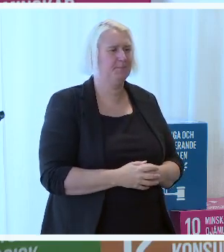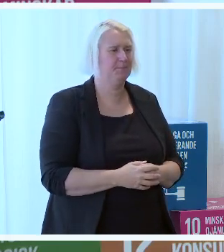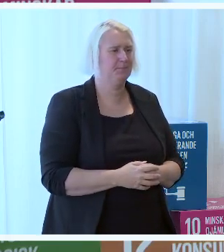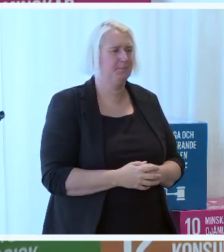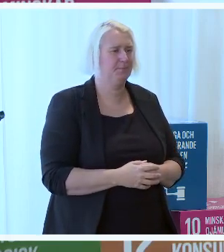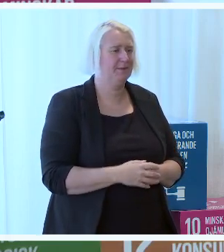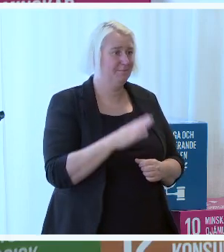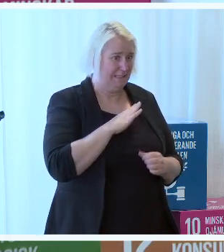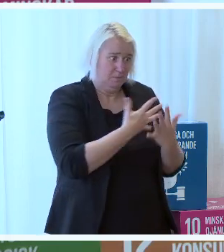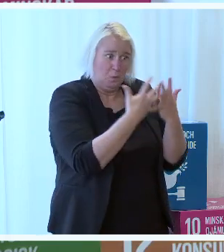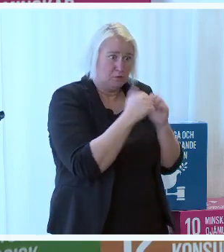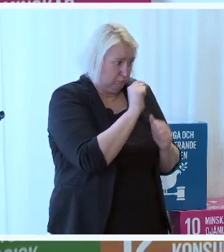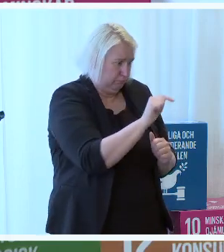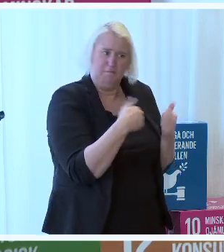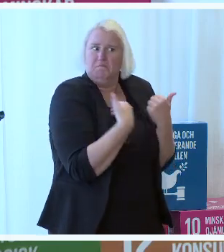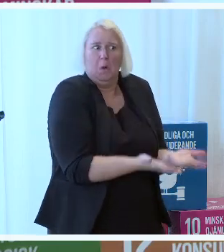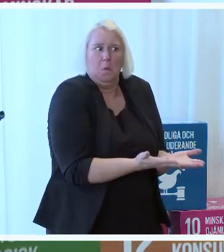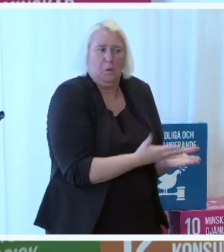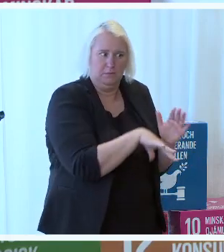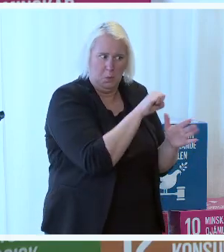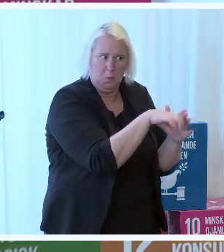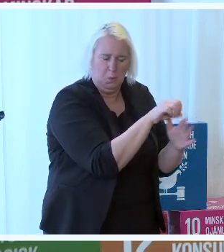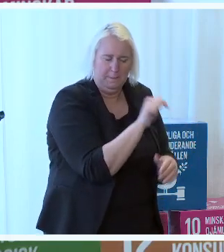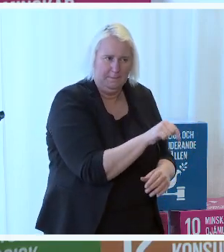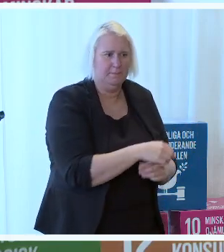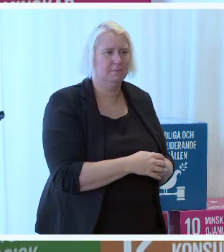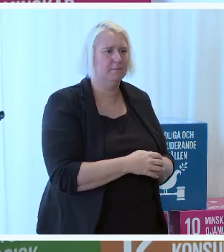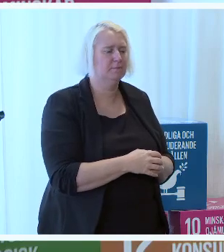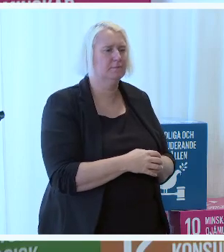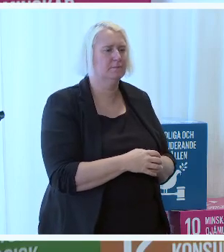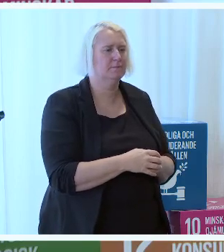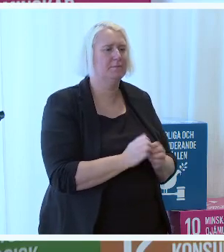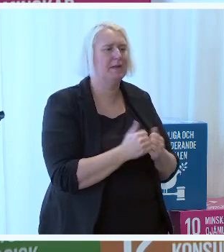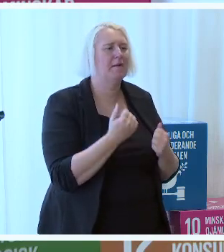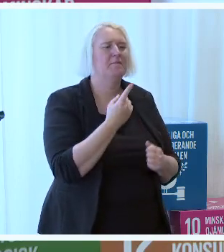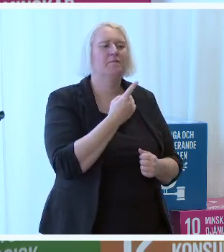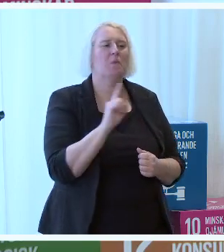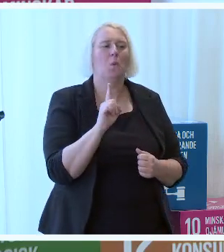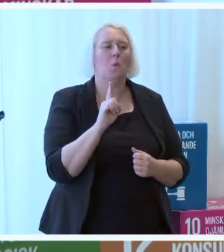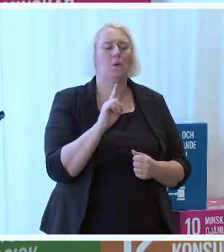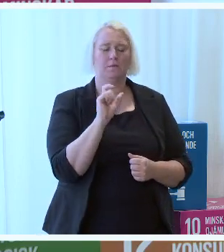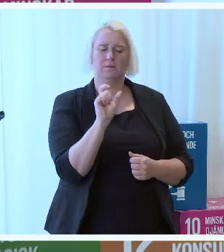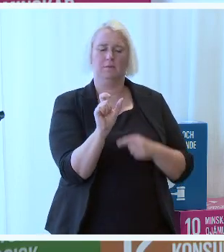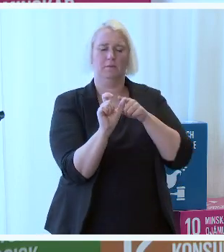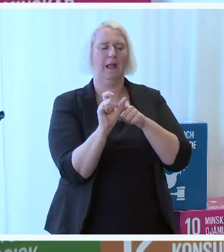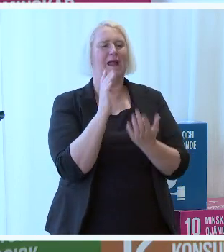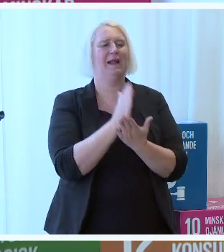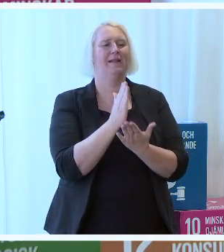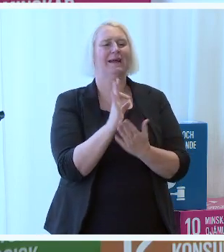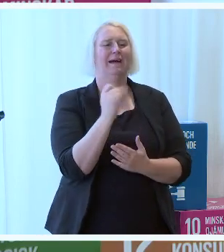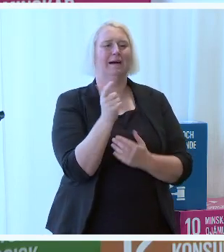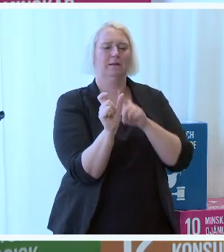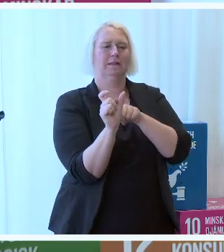other issues that so long as you do not put the word rights in front of whatever you want to talk